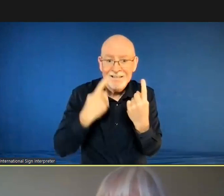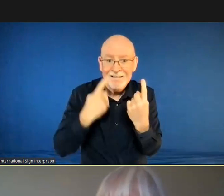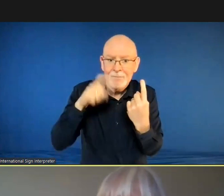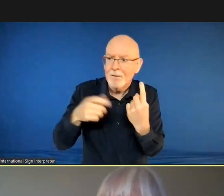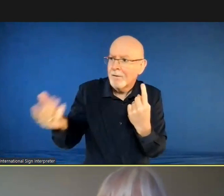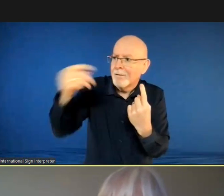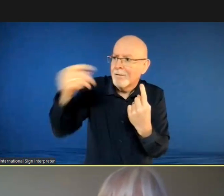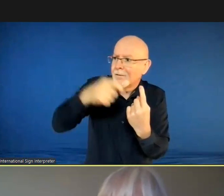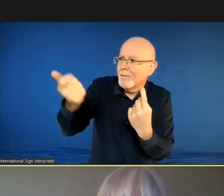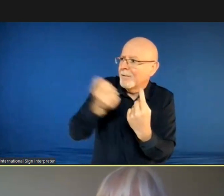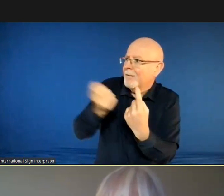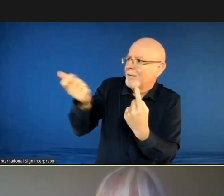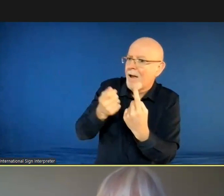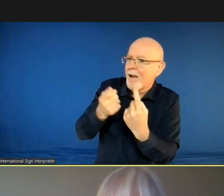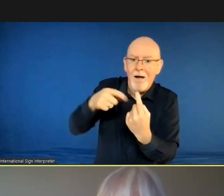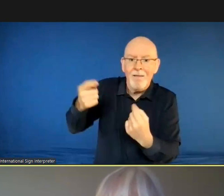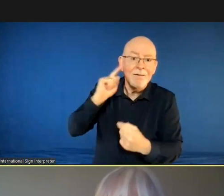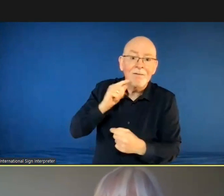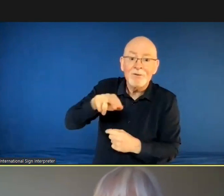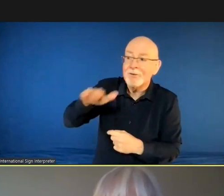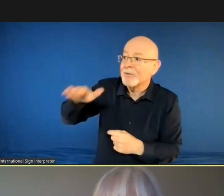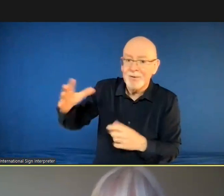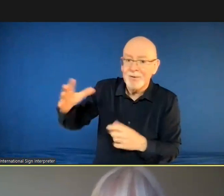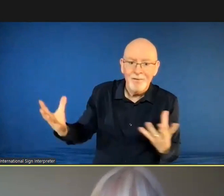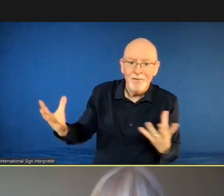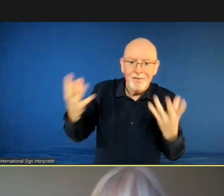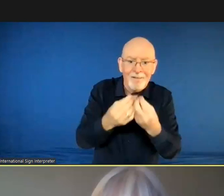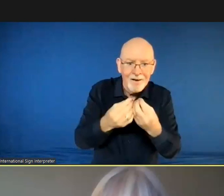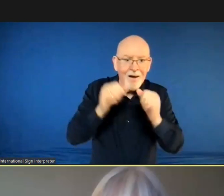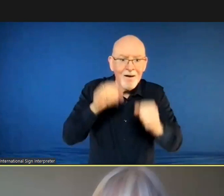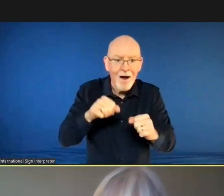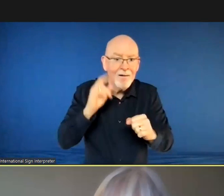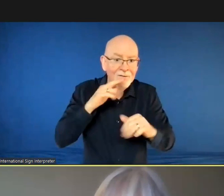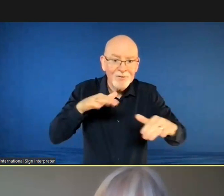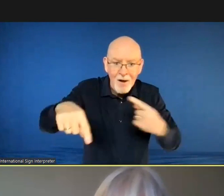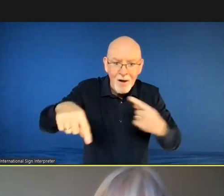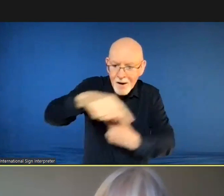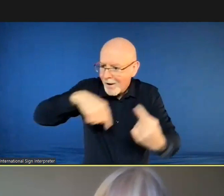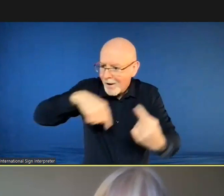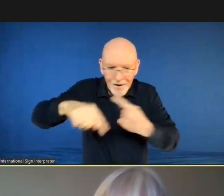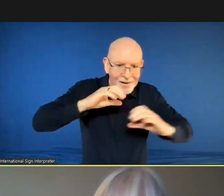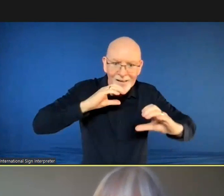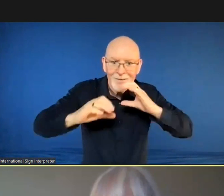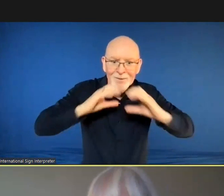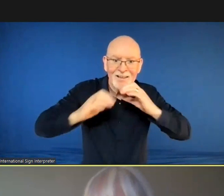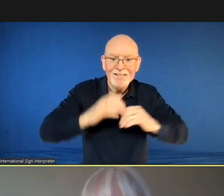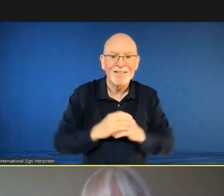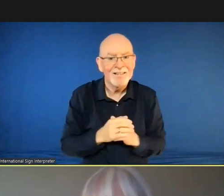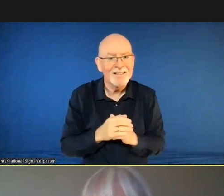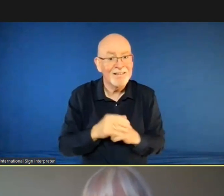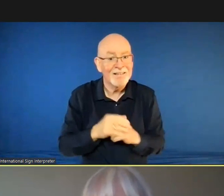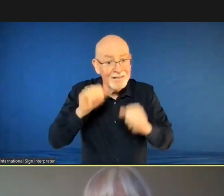communicate with, and they can be supported by community workers or volunteers or